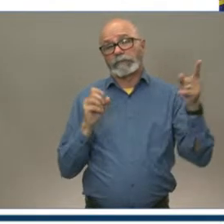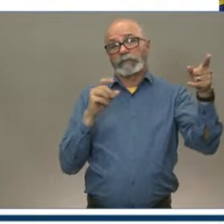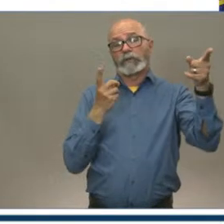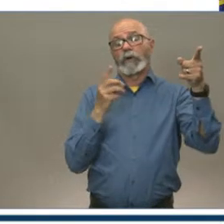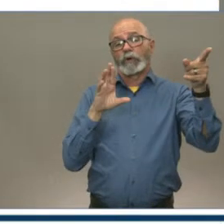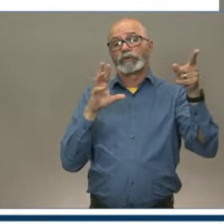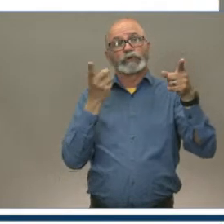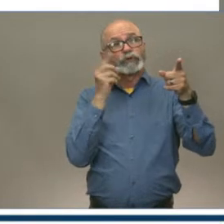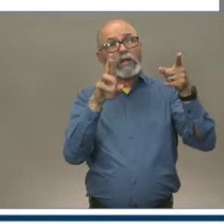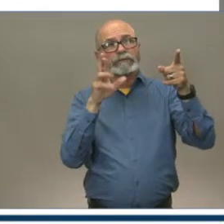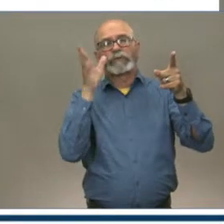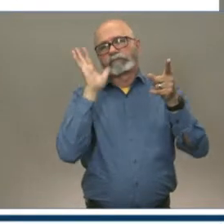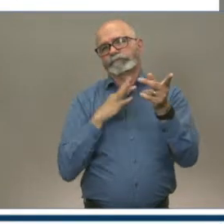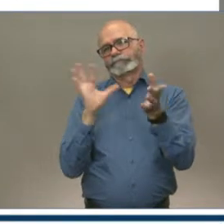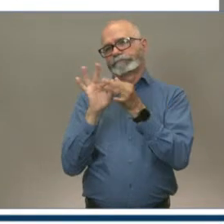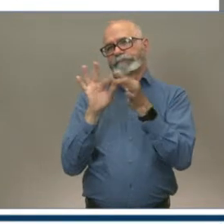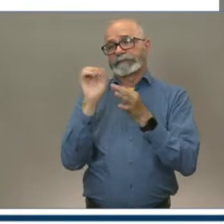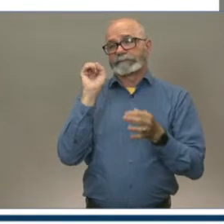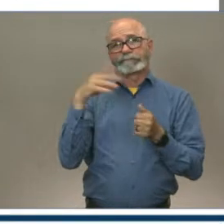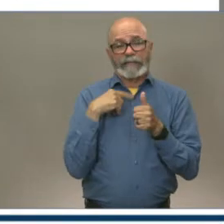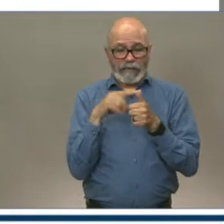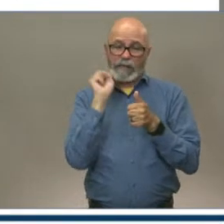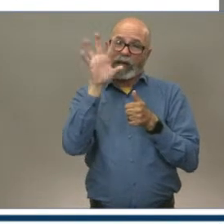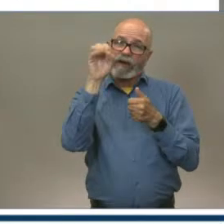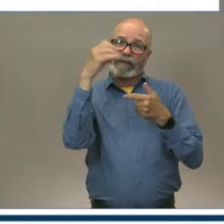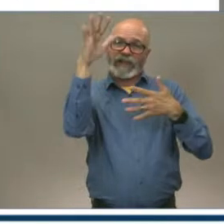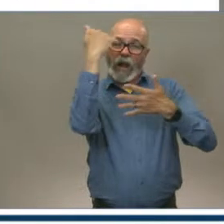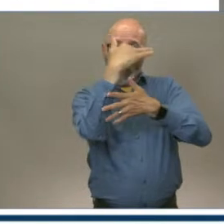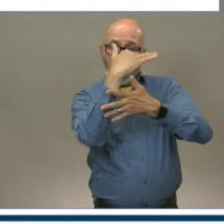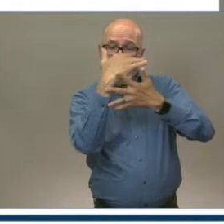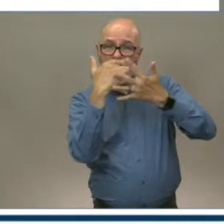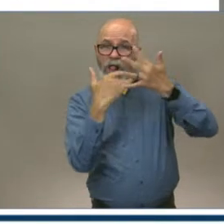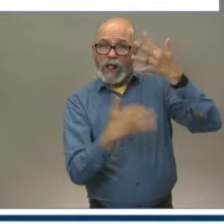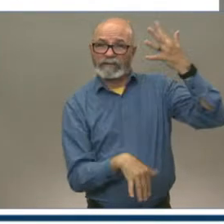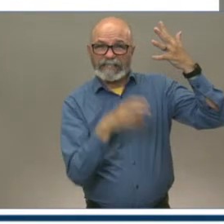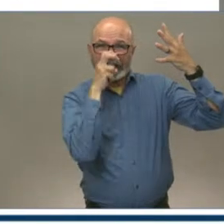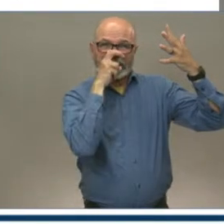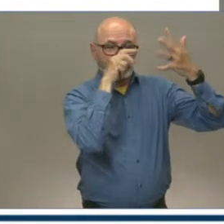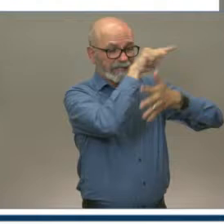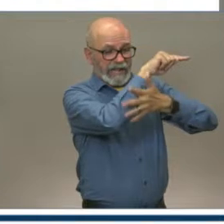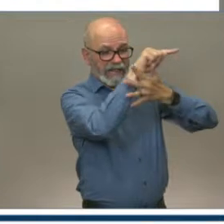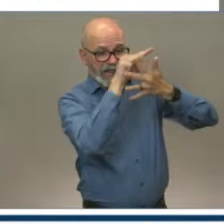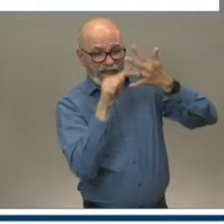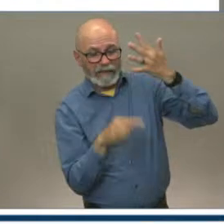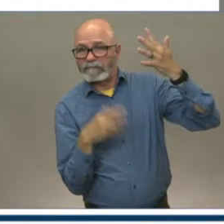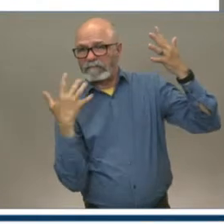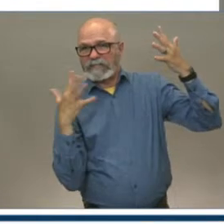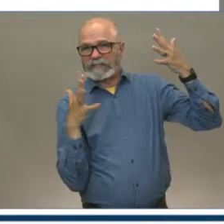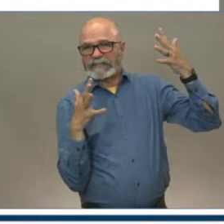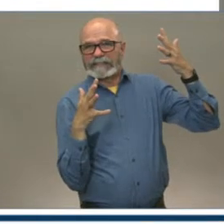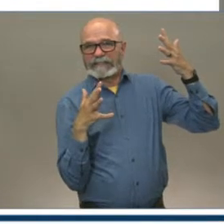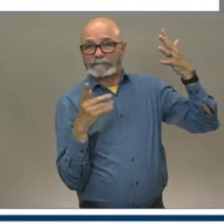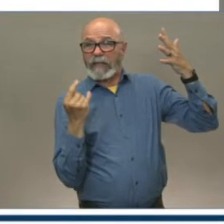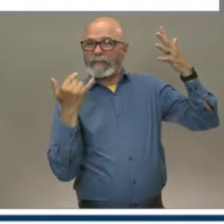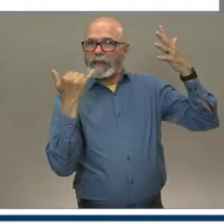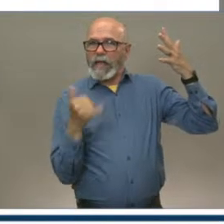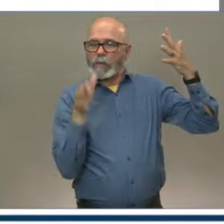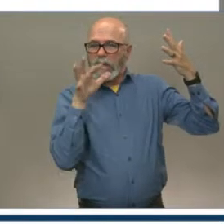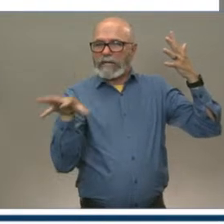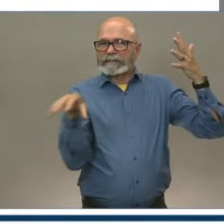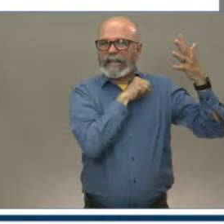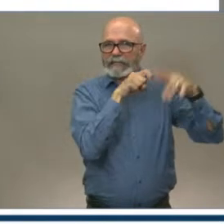for around 48 hours. They will take some time. What we're